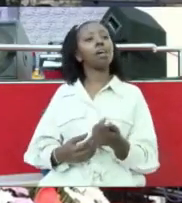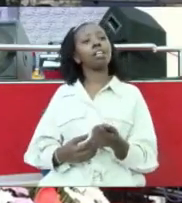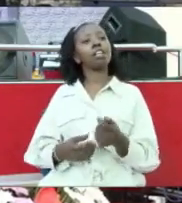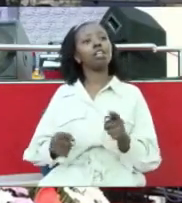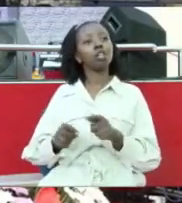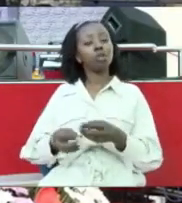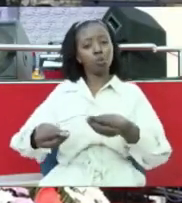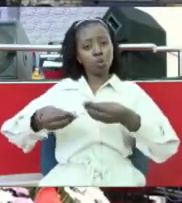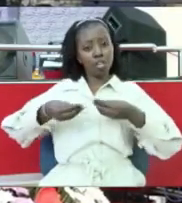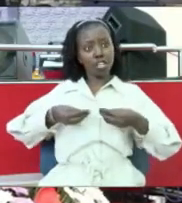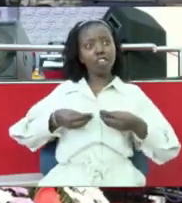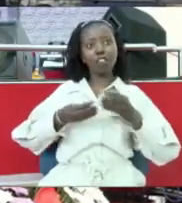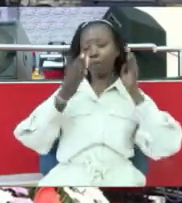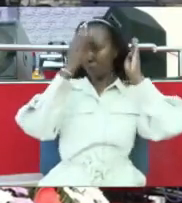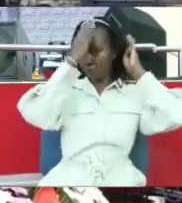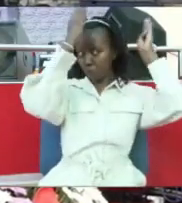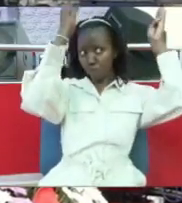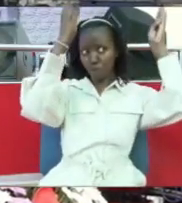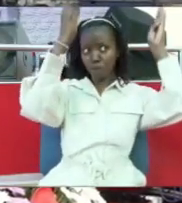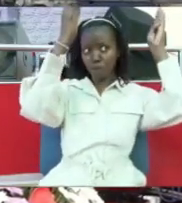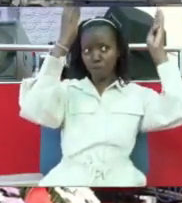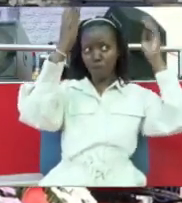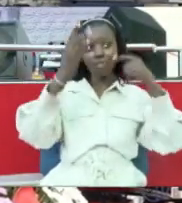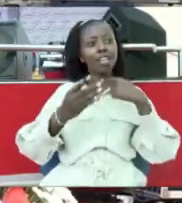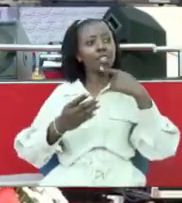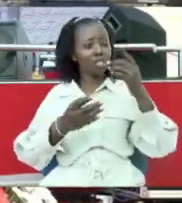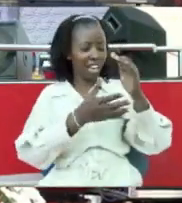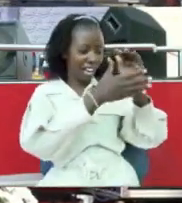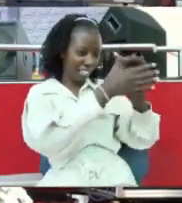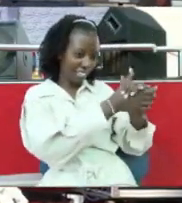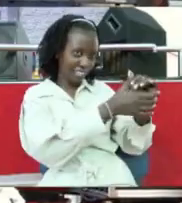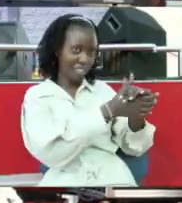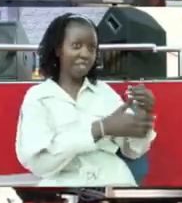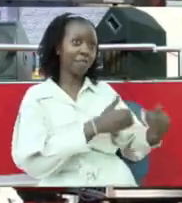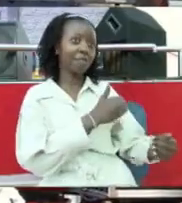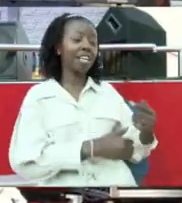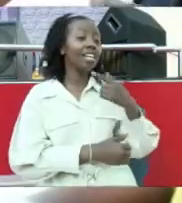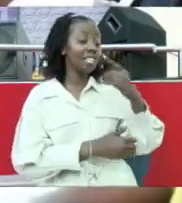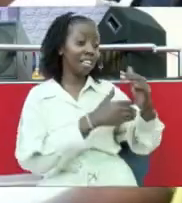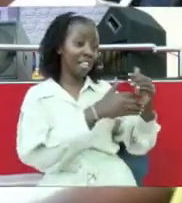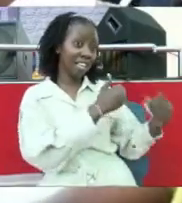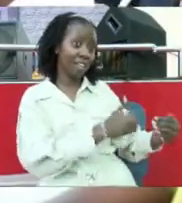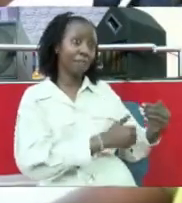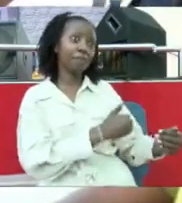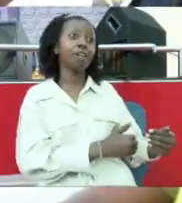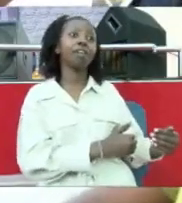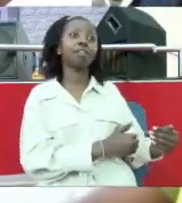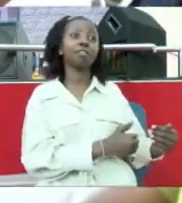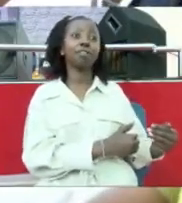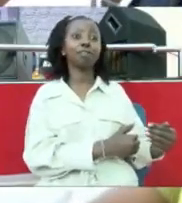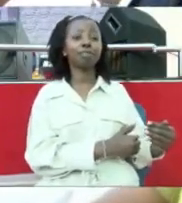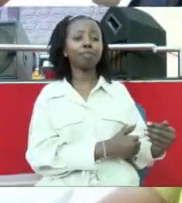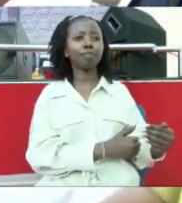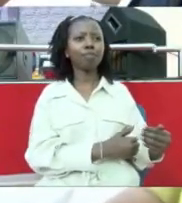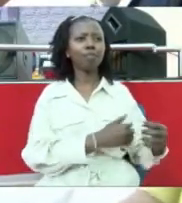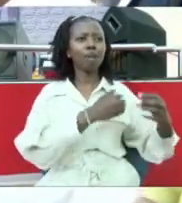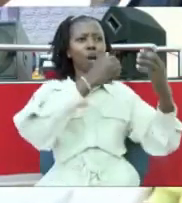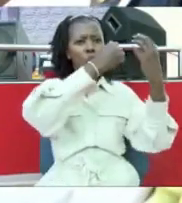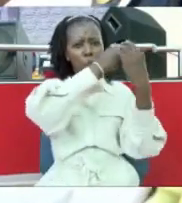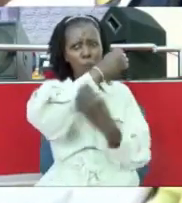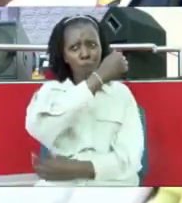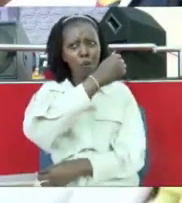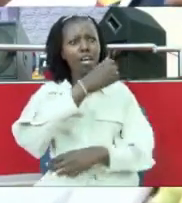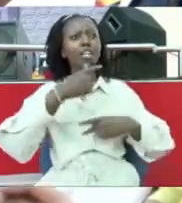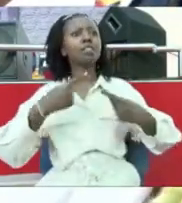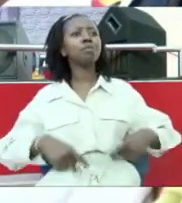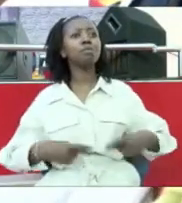na pesa ya kupea askofu na mambo mengine. Greet your neighbor. Salimia jirani yako. Tell them neighbor. Mwambie jirani. The poorest people. Watu